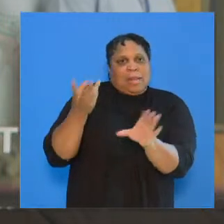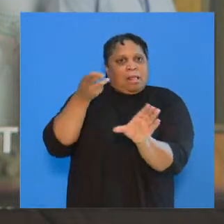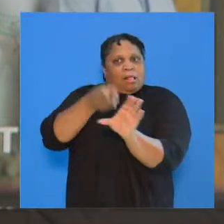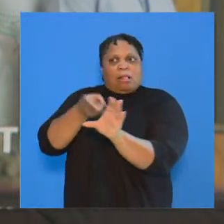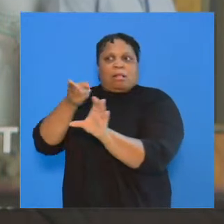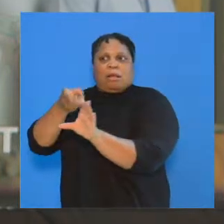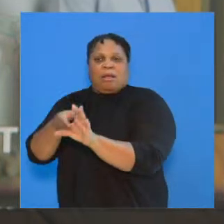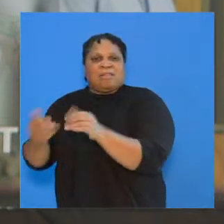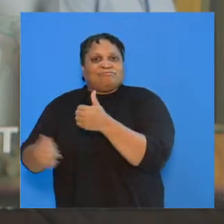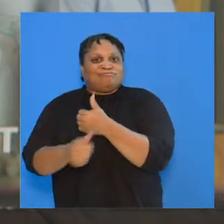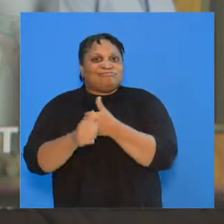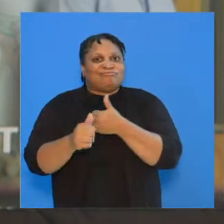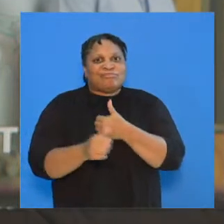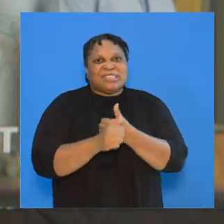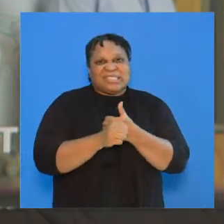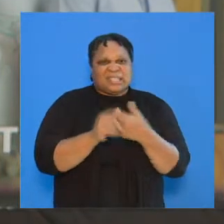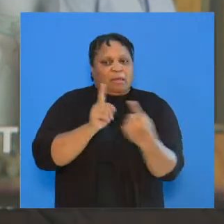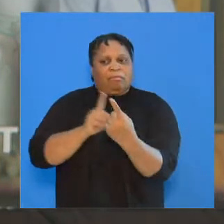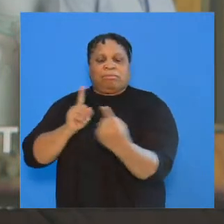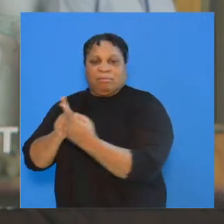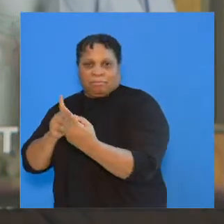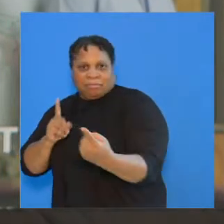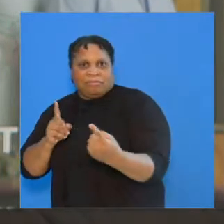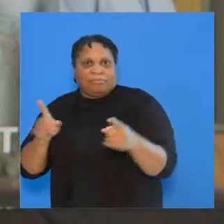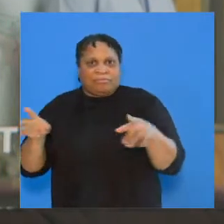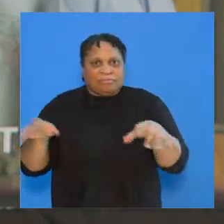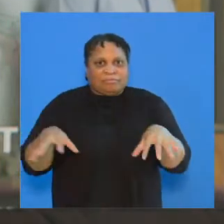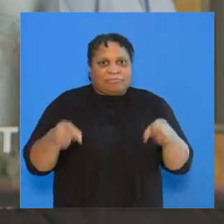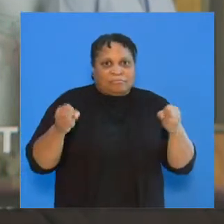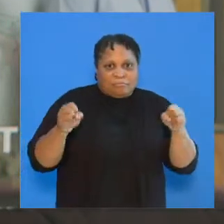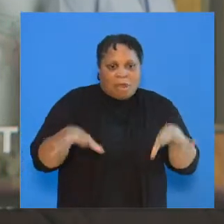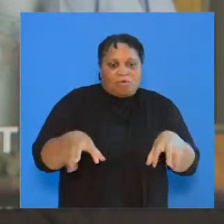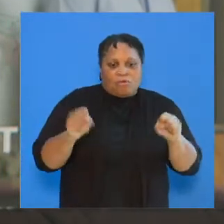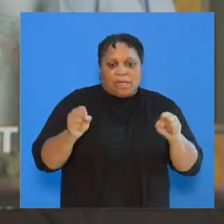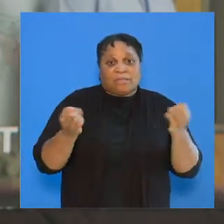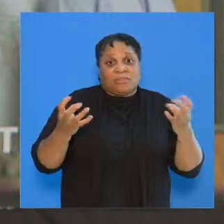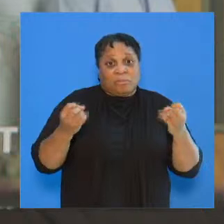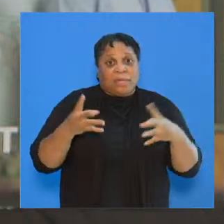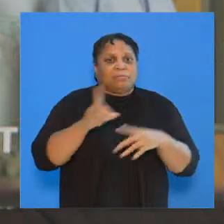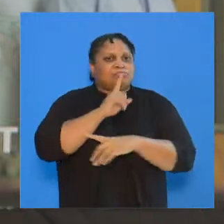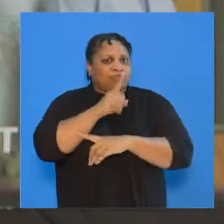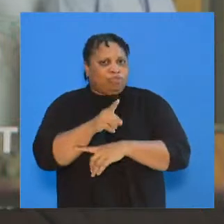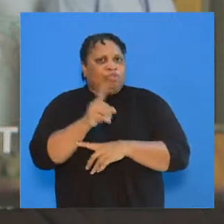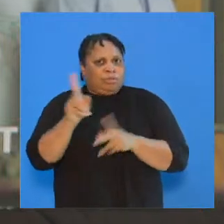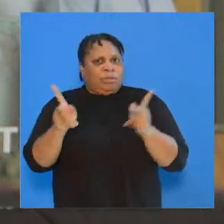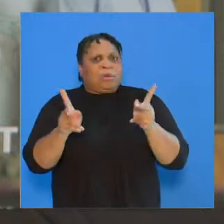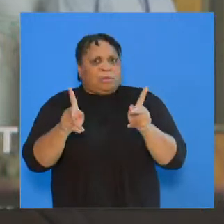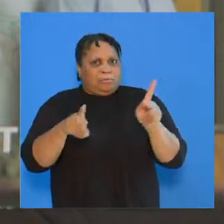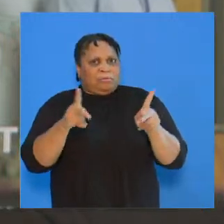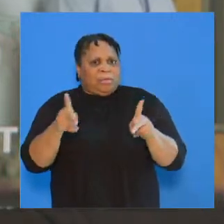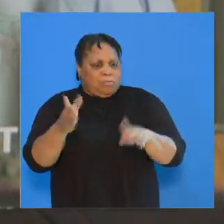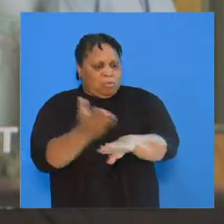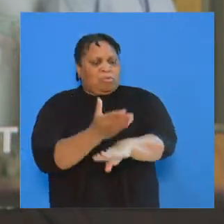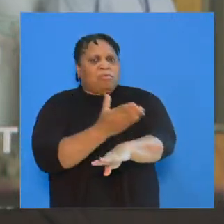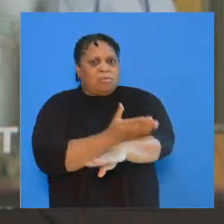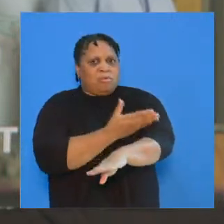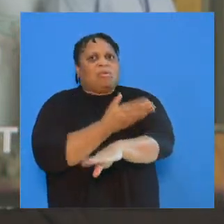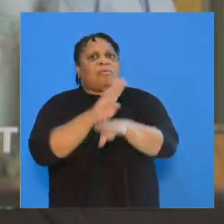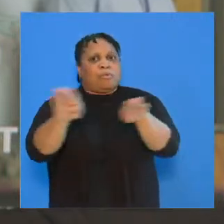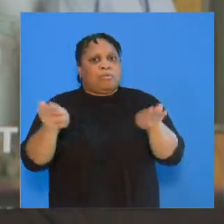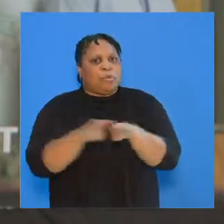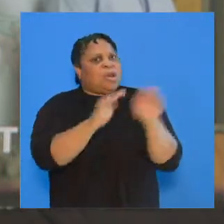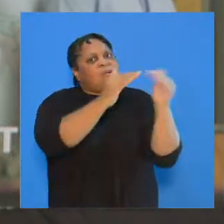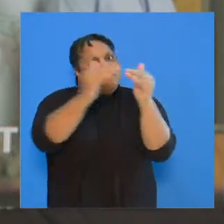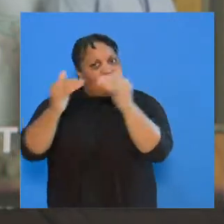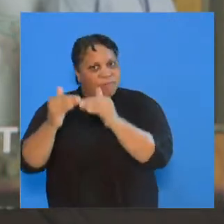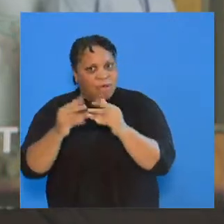risking arrest or physical harm alongside many persons to make Bermuda a better and fairer place.